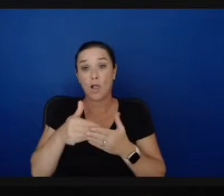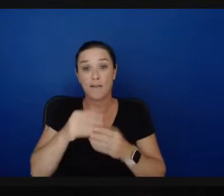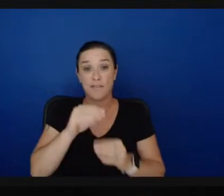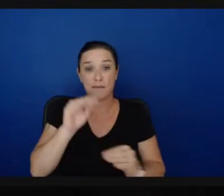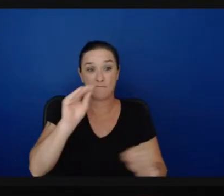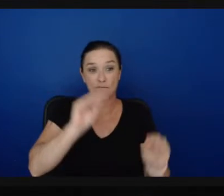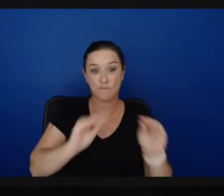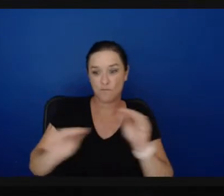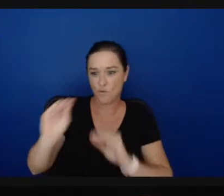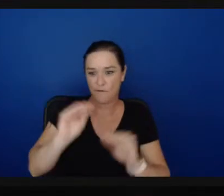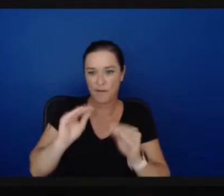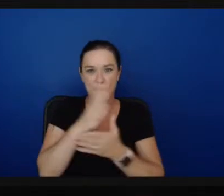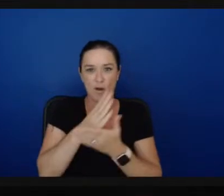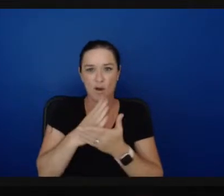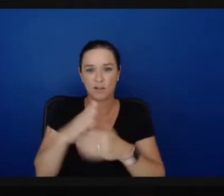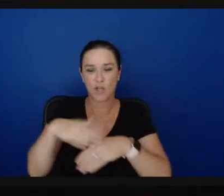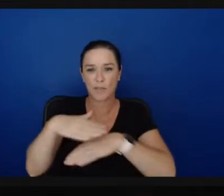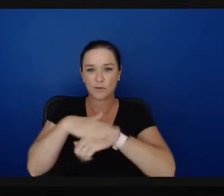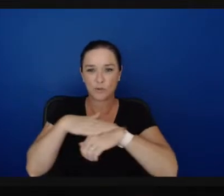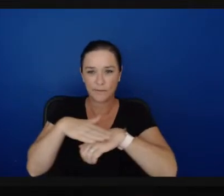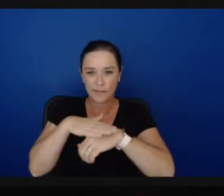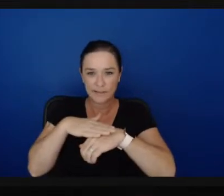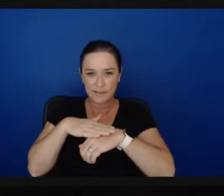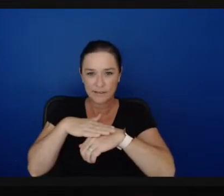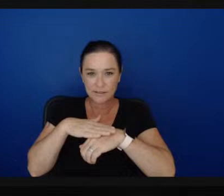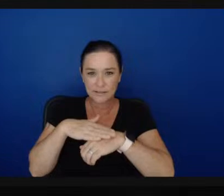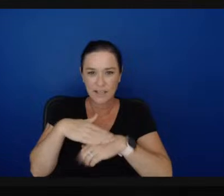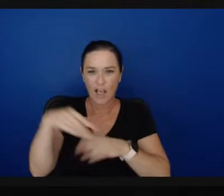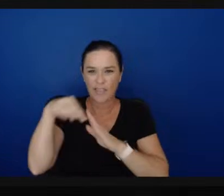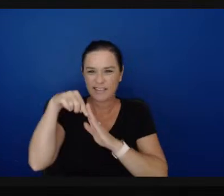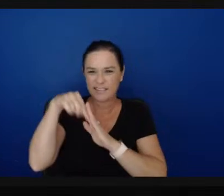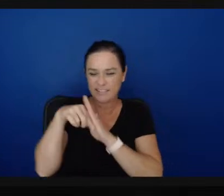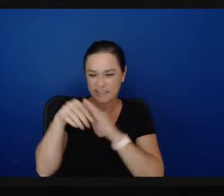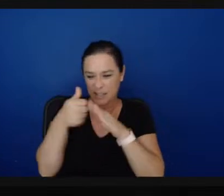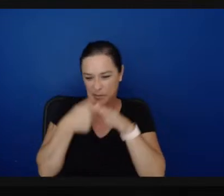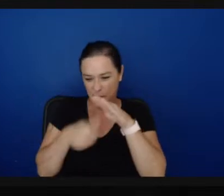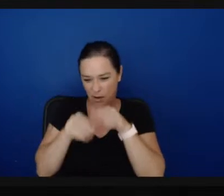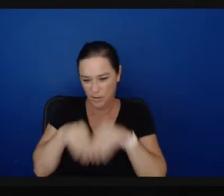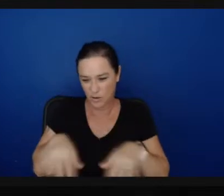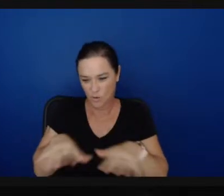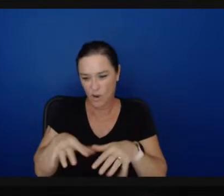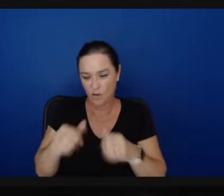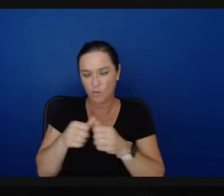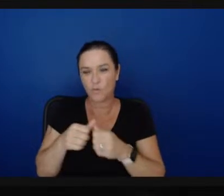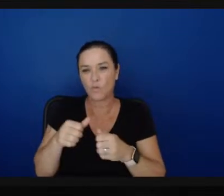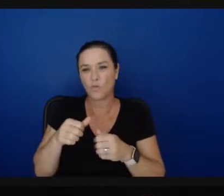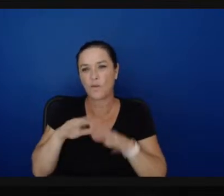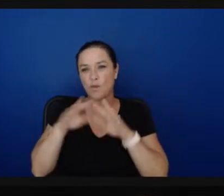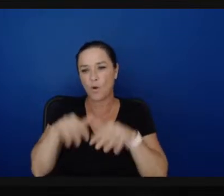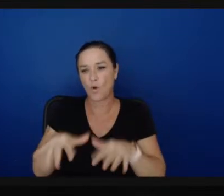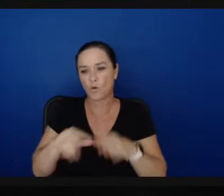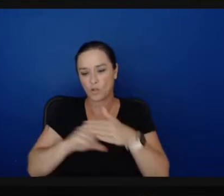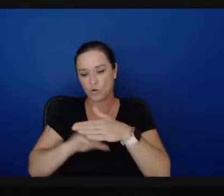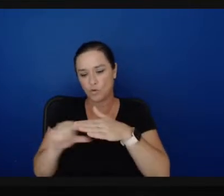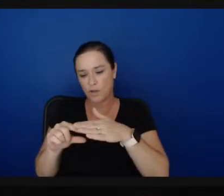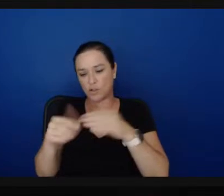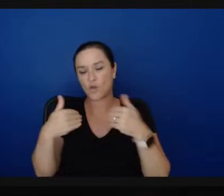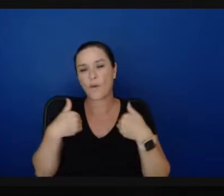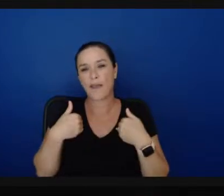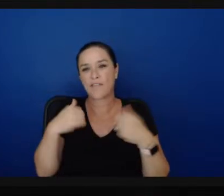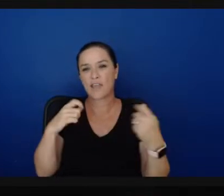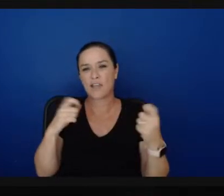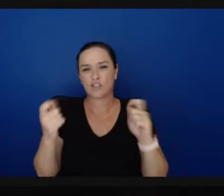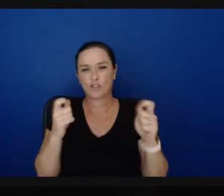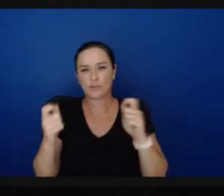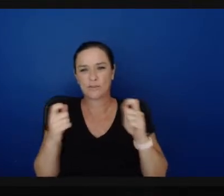moving parts on the surface, deep underground, within the base of the ocean crust, you get some of these adjustments settling as well.